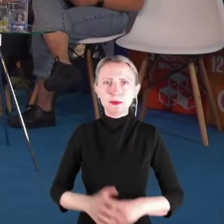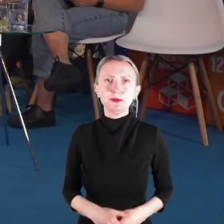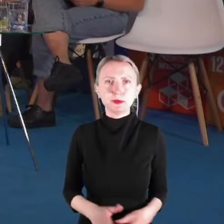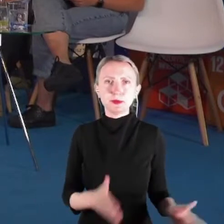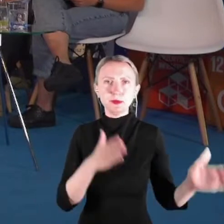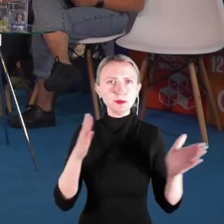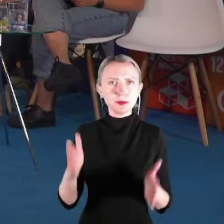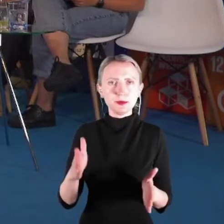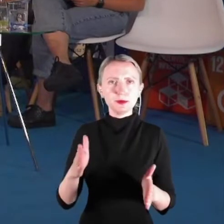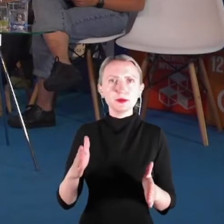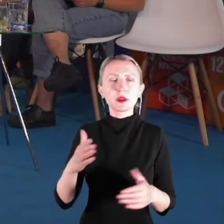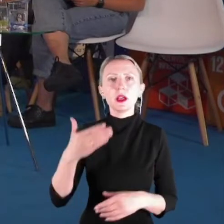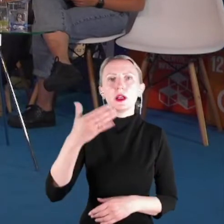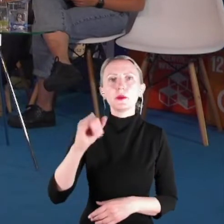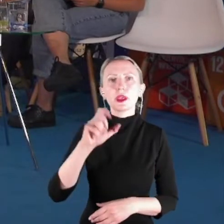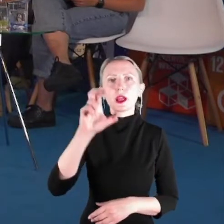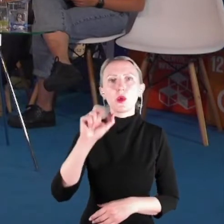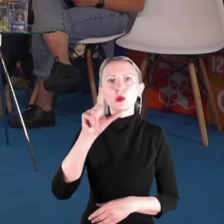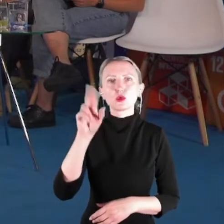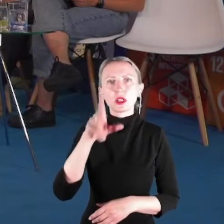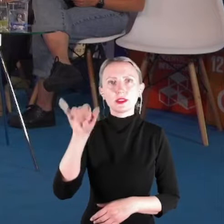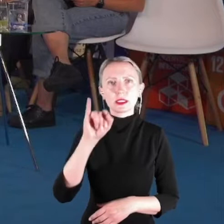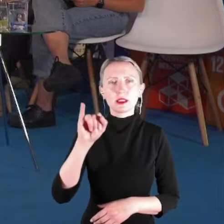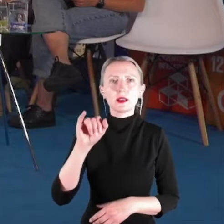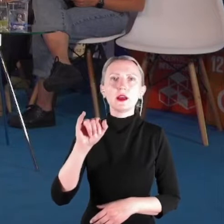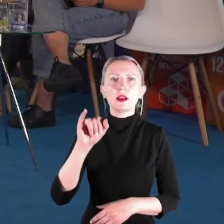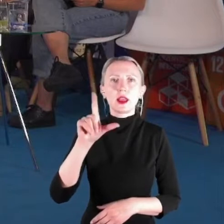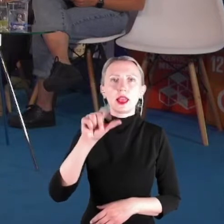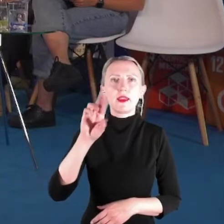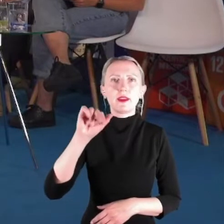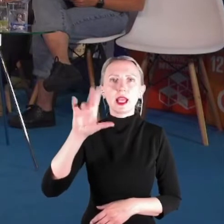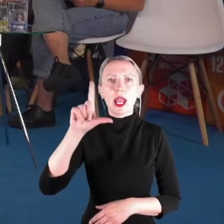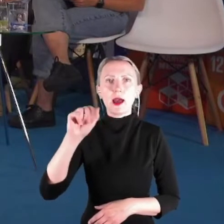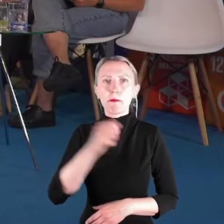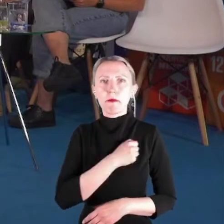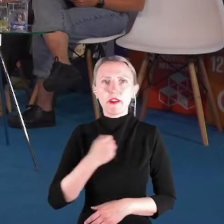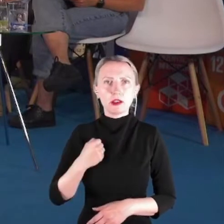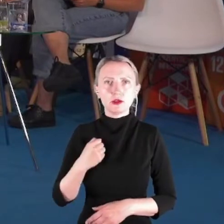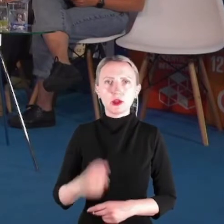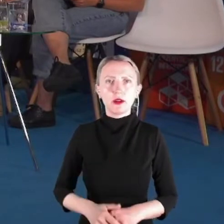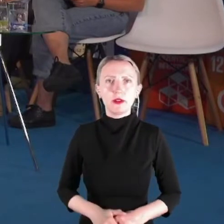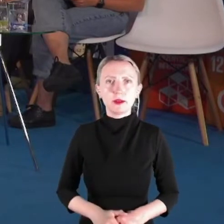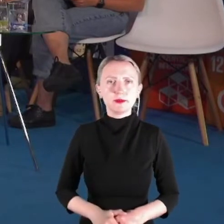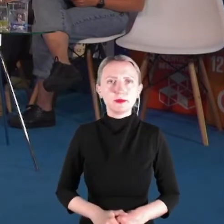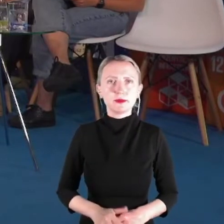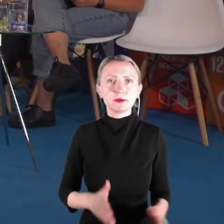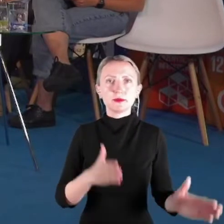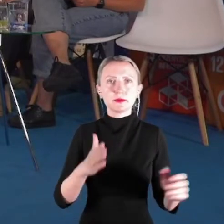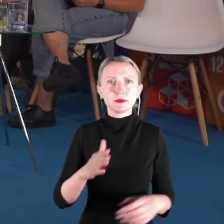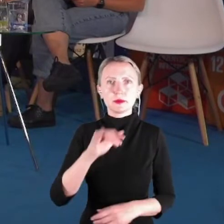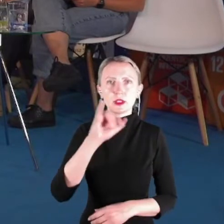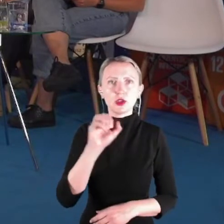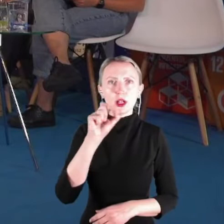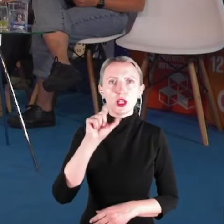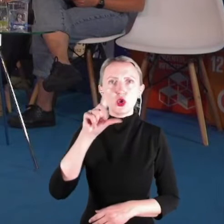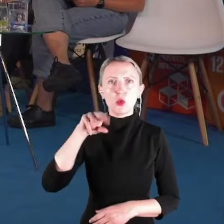Later, Michał Kuszewski from Living Lab Warszawa, Warsaw. Szriachaj Lubmiał from Laboratory of